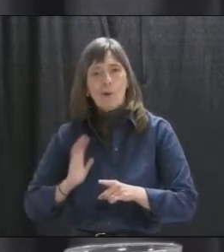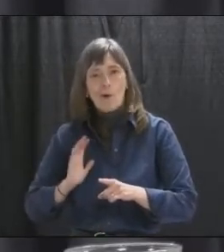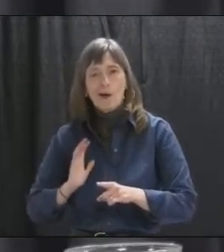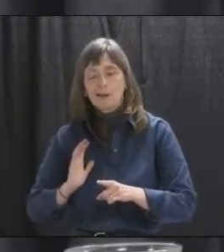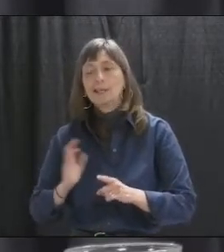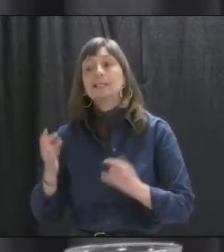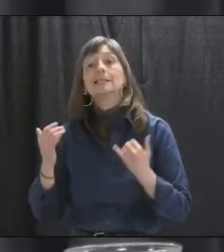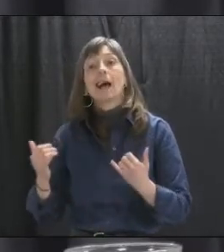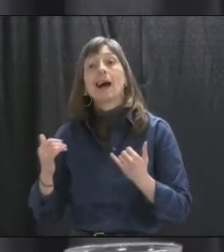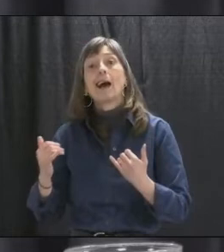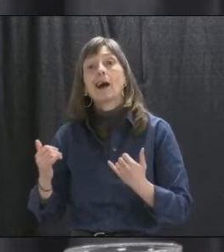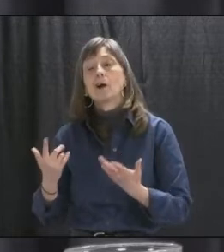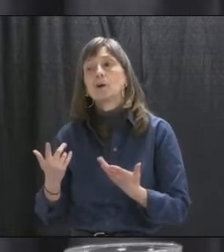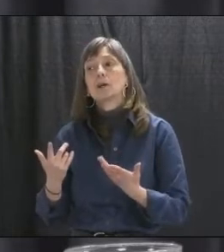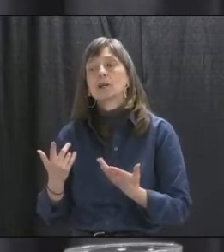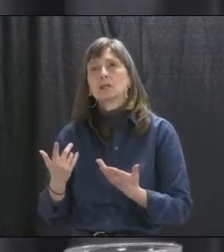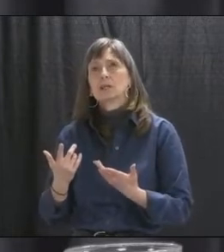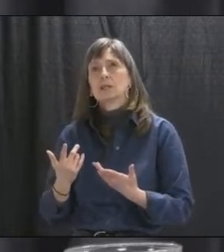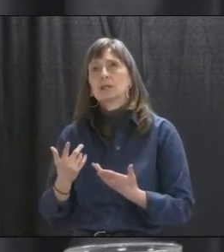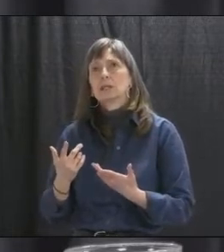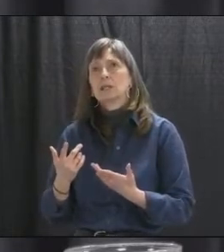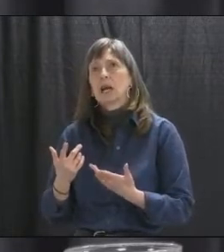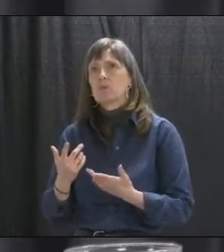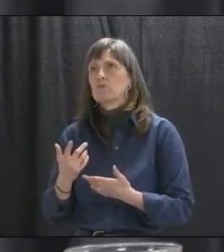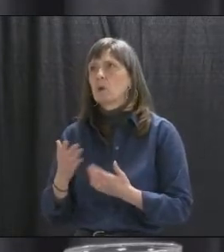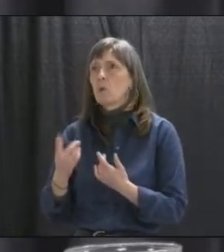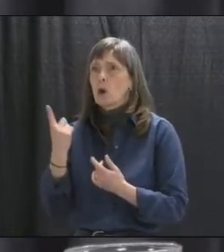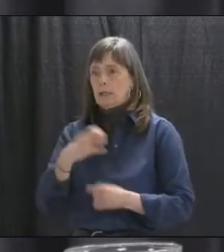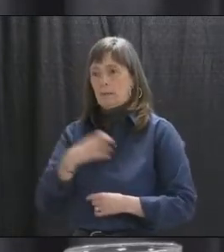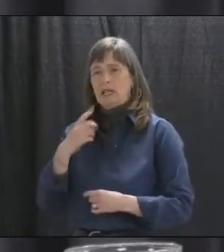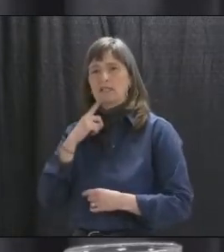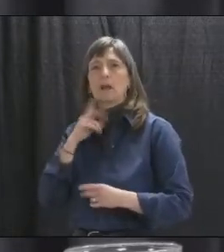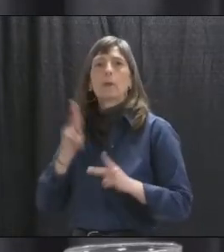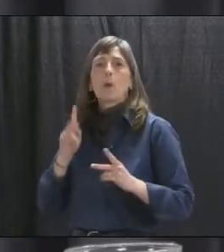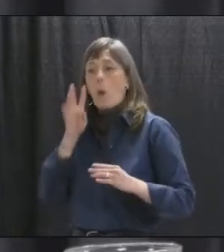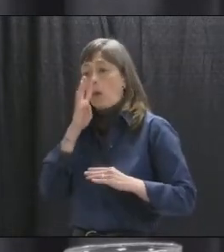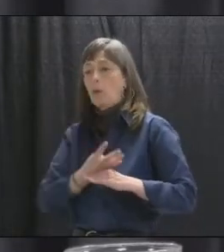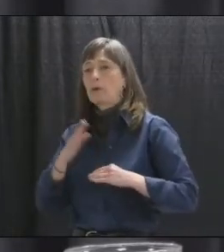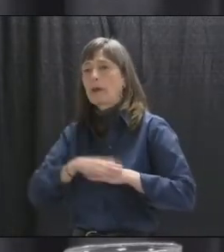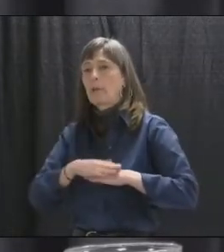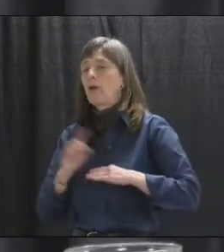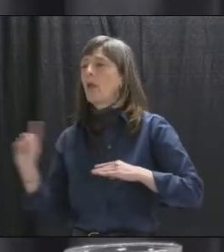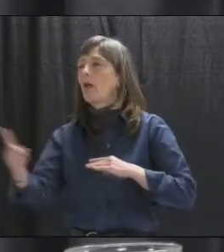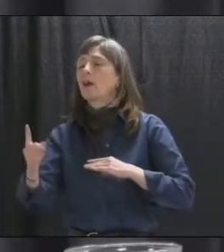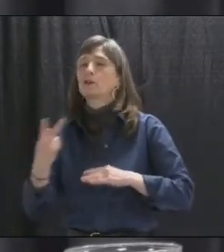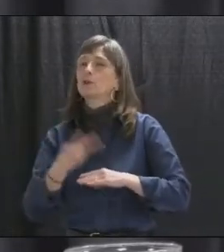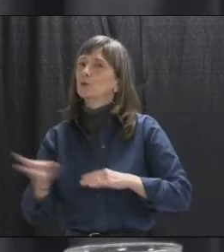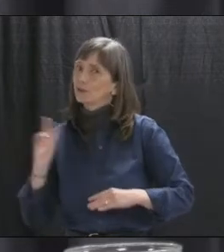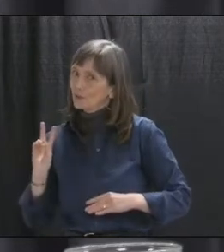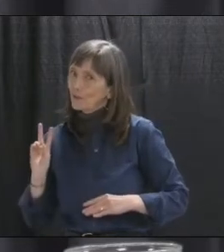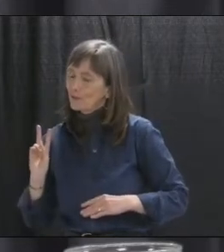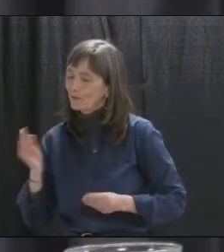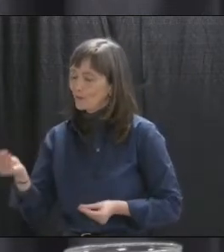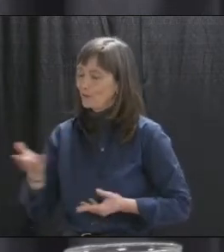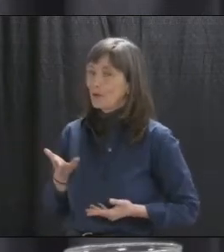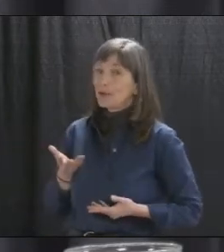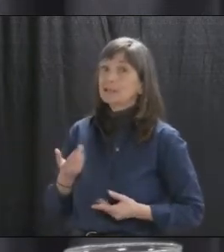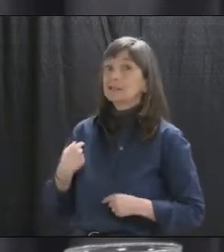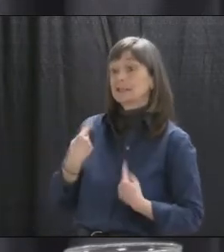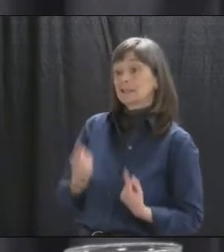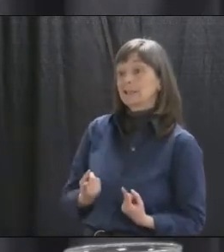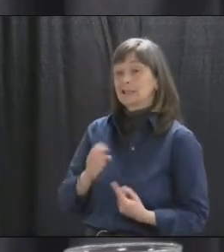was a correspondence, but it was dated nearly 2 weeks ago. I have, through staff, spoken to Eastern